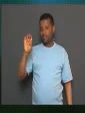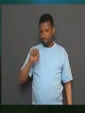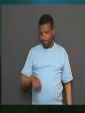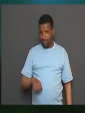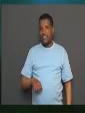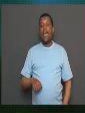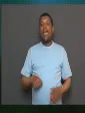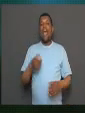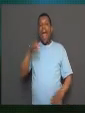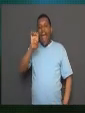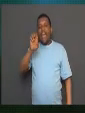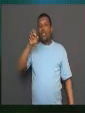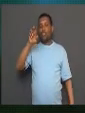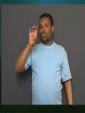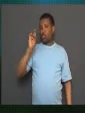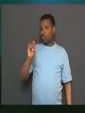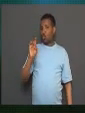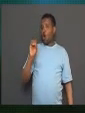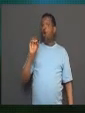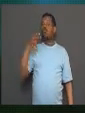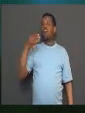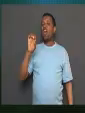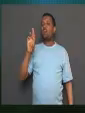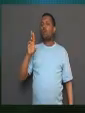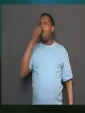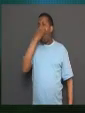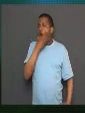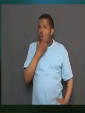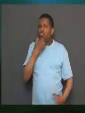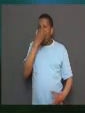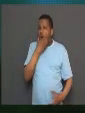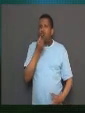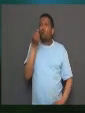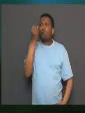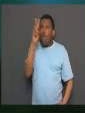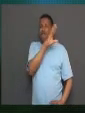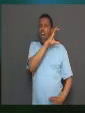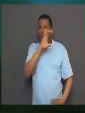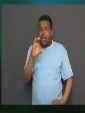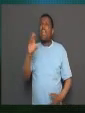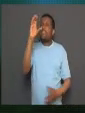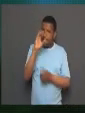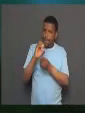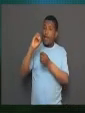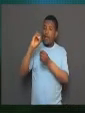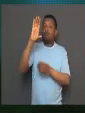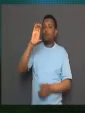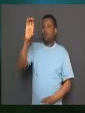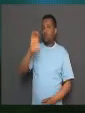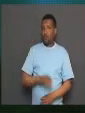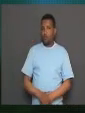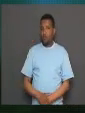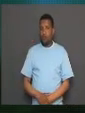The exosphere can become as hot as 1200